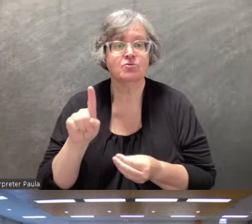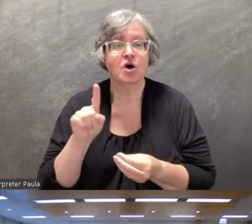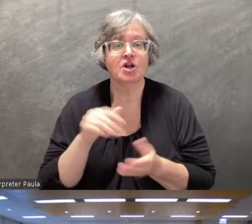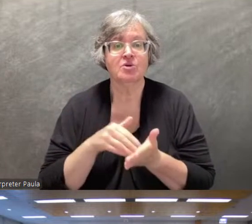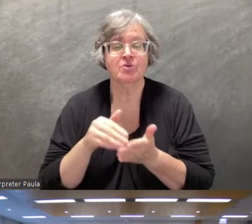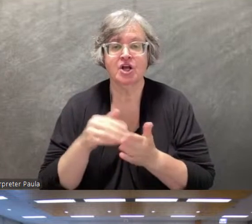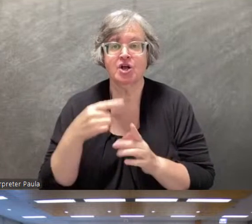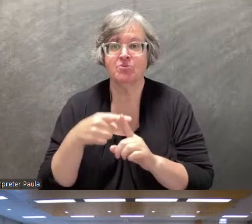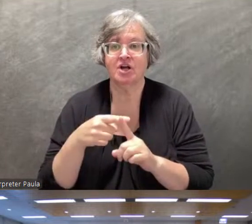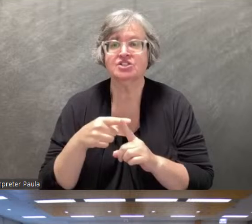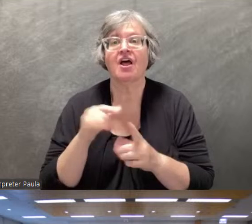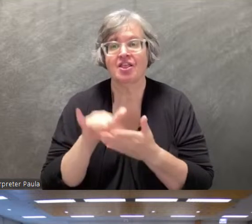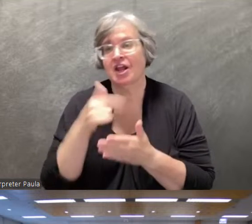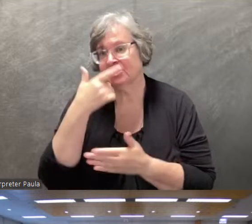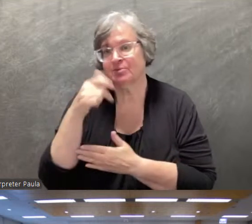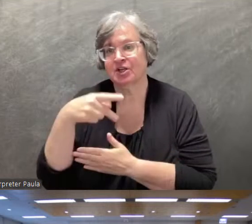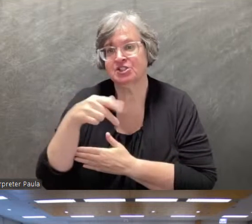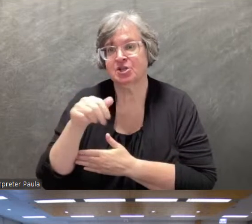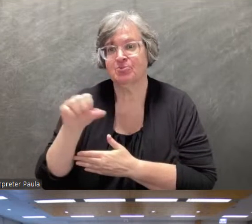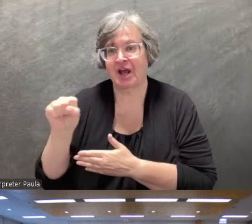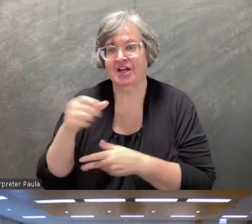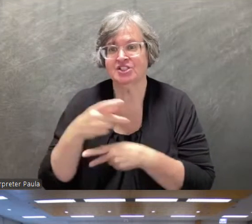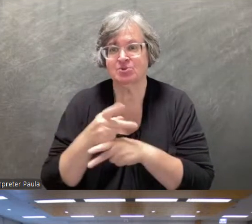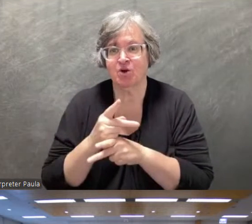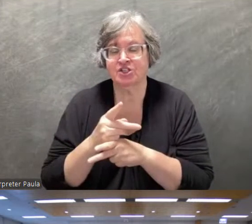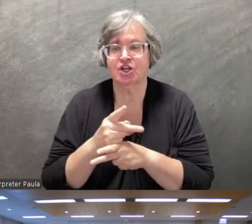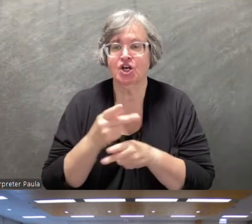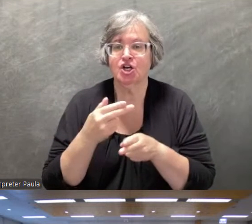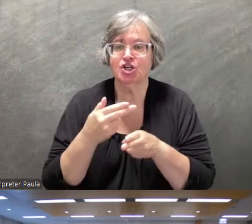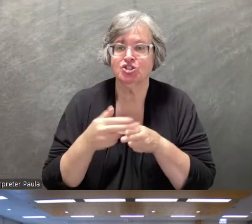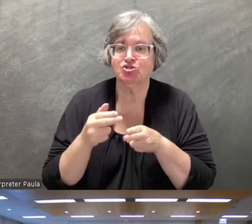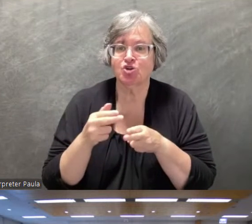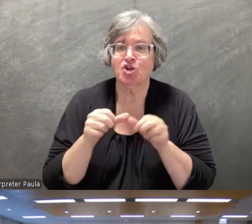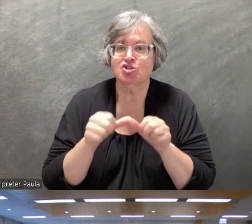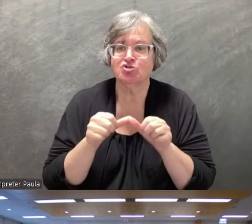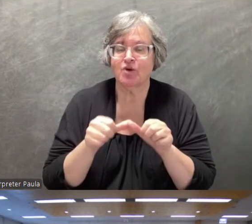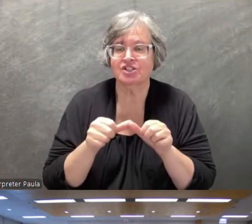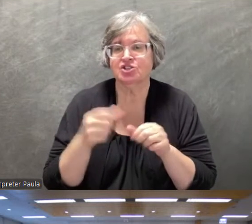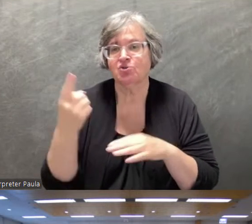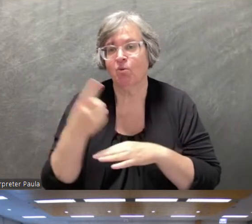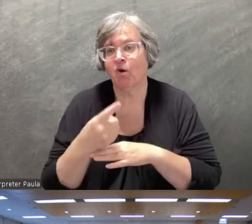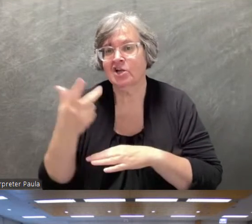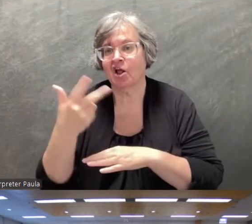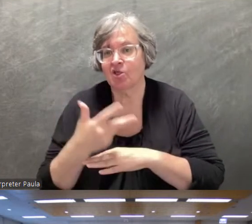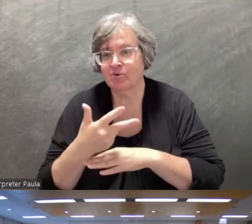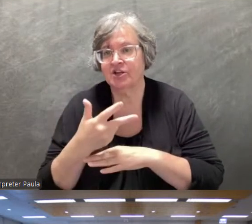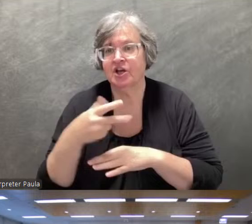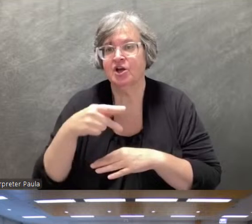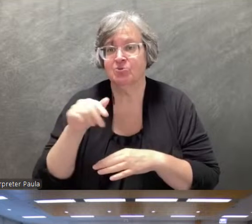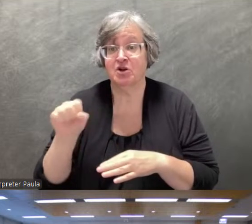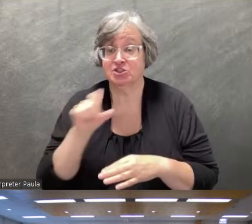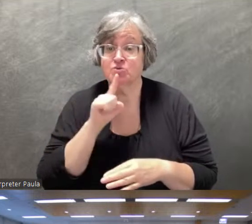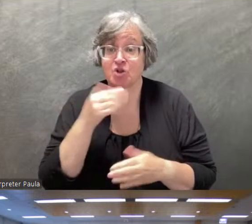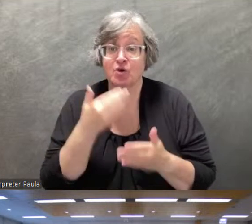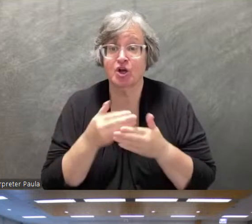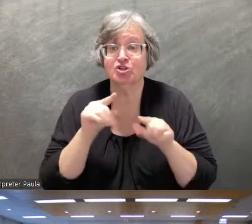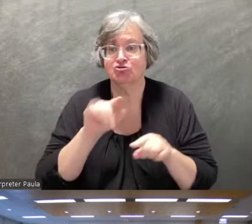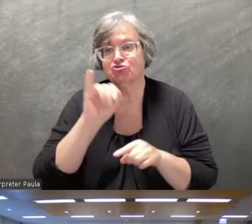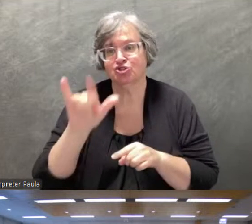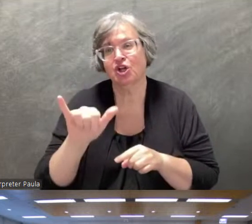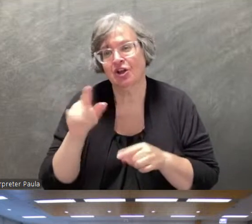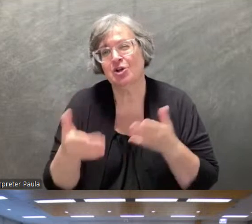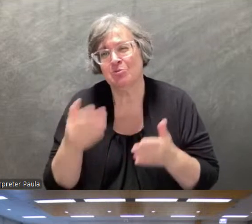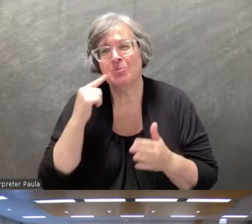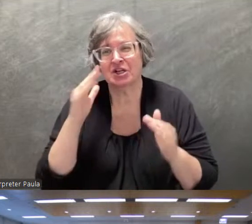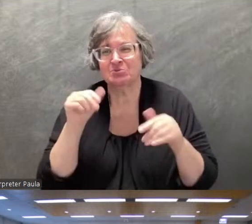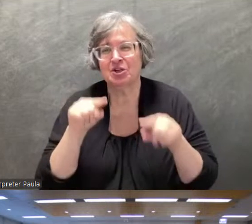by our pass products. In particular, the shorter duration passes, the 1 and the 3 day passes perform particularly well in July, as you might expect